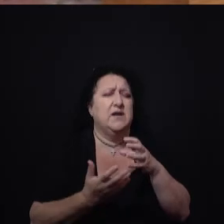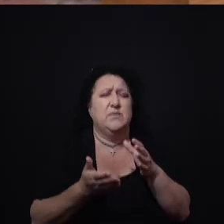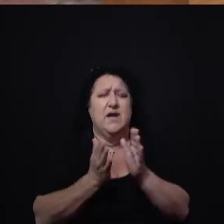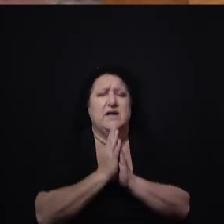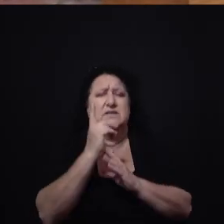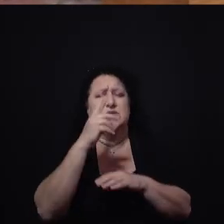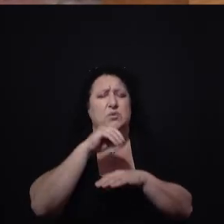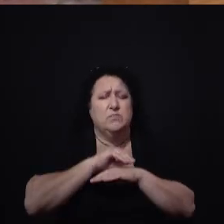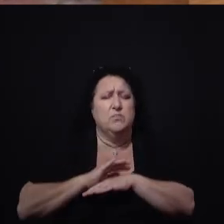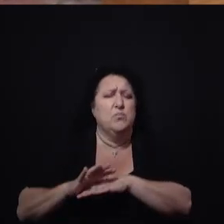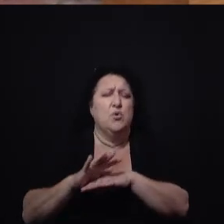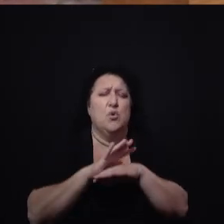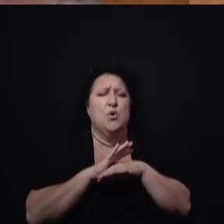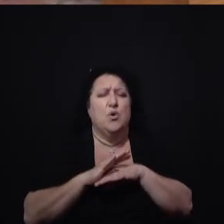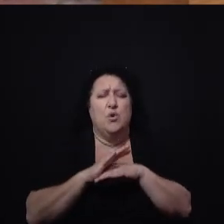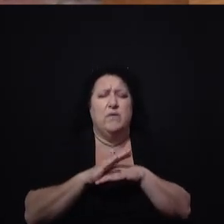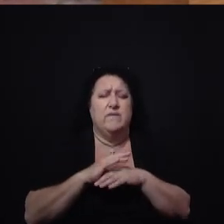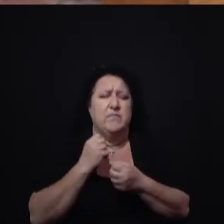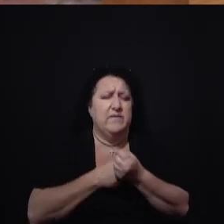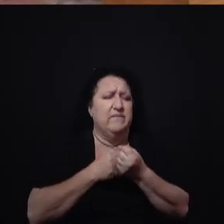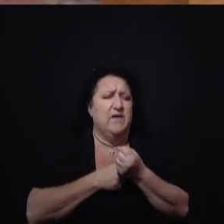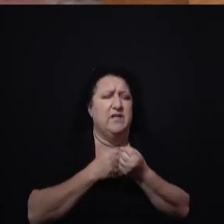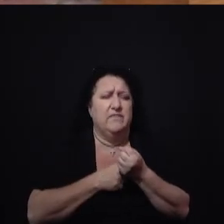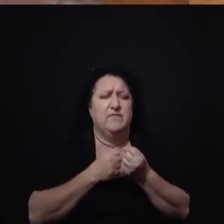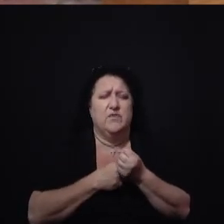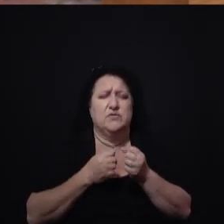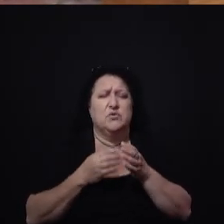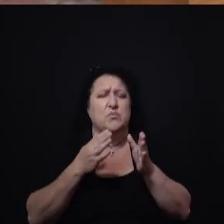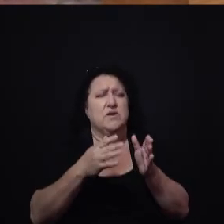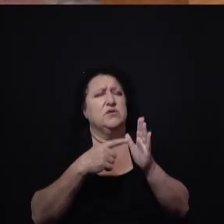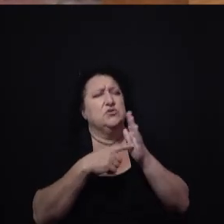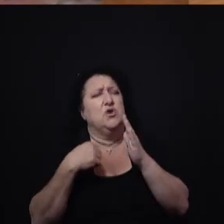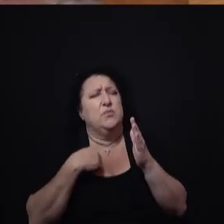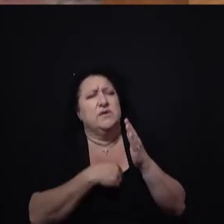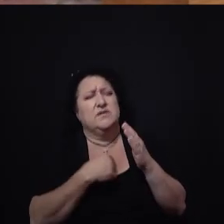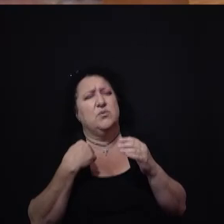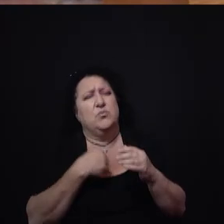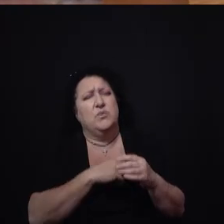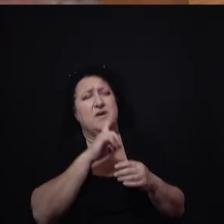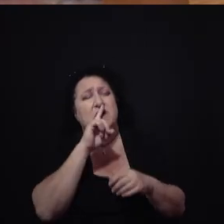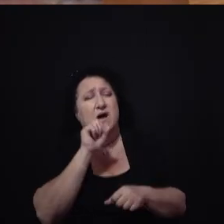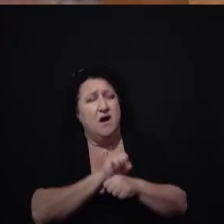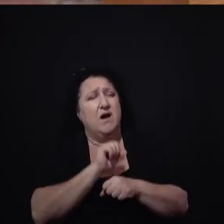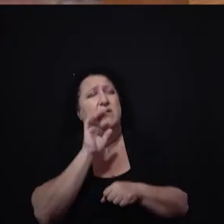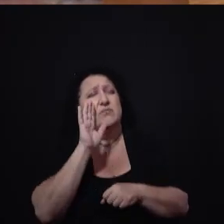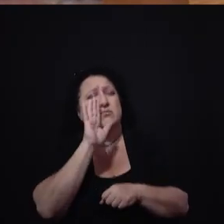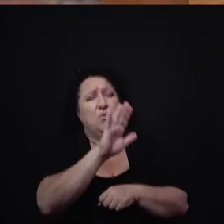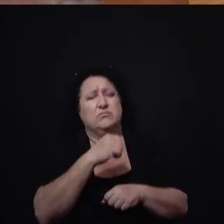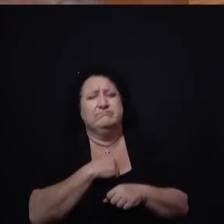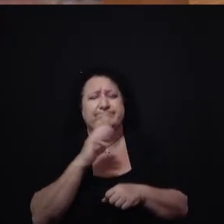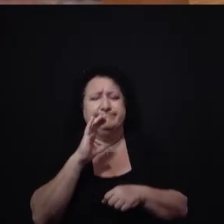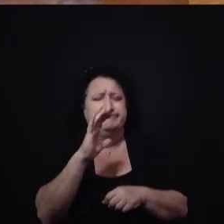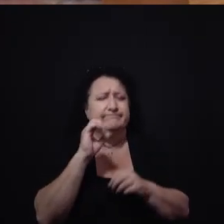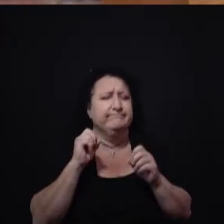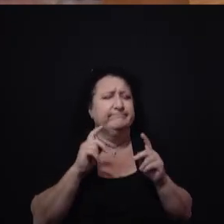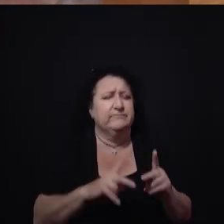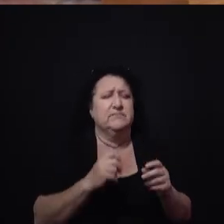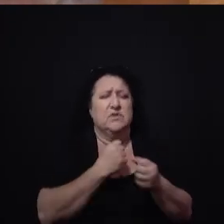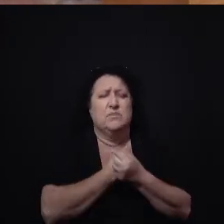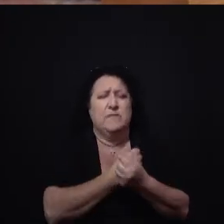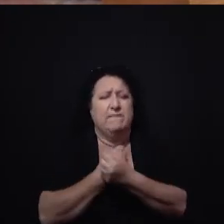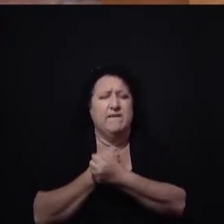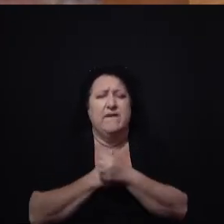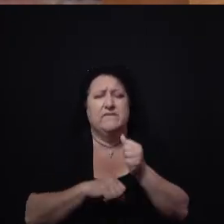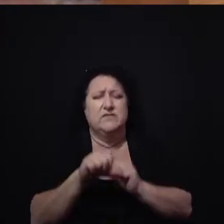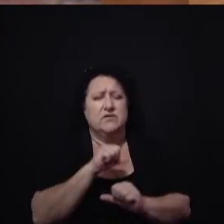that show us that we are yours. Lord, let us look for ways to love and serve each other, to be your